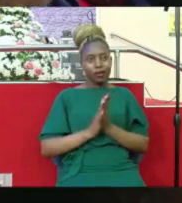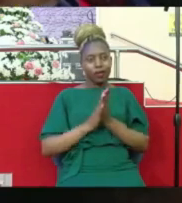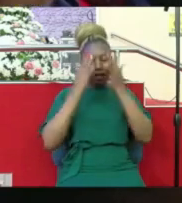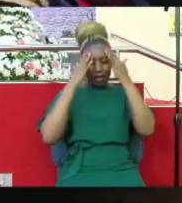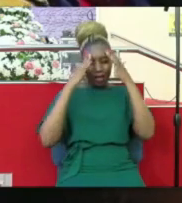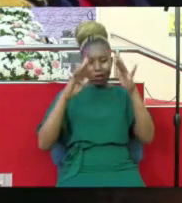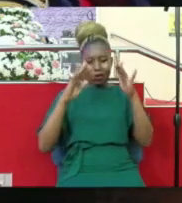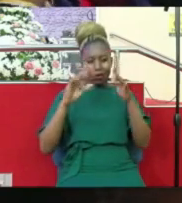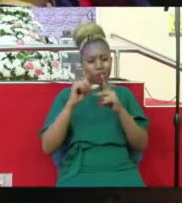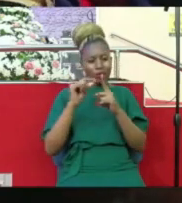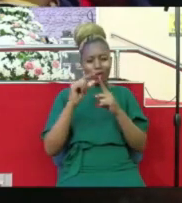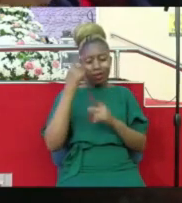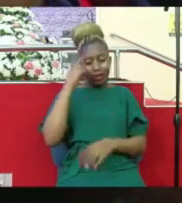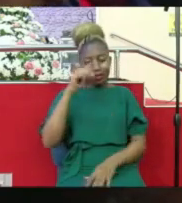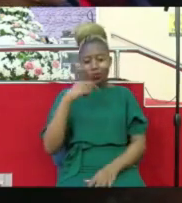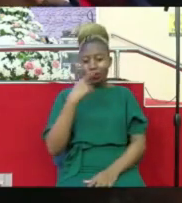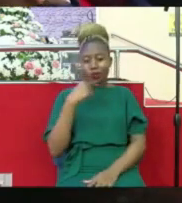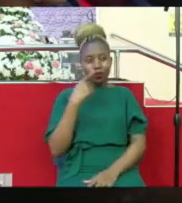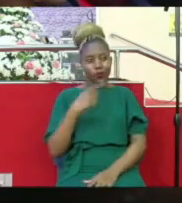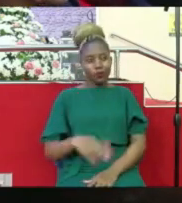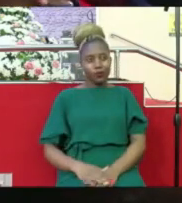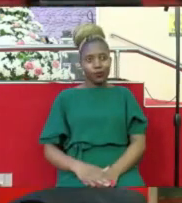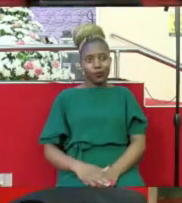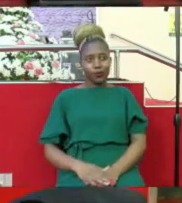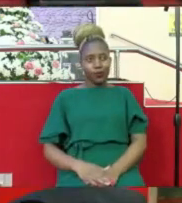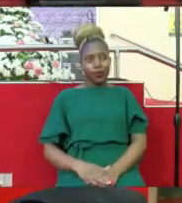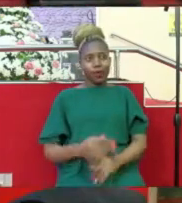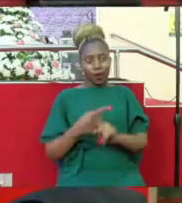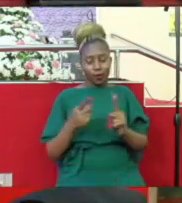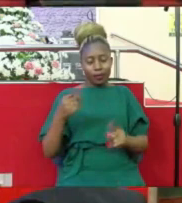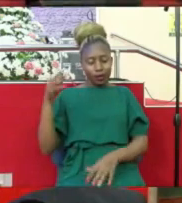for, but come hell and come high water,